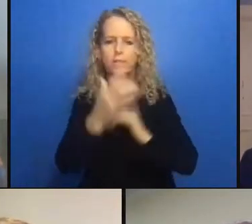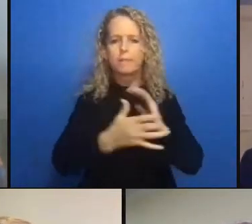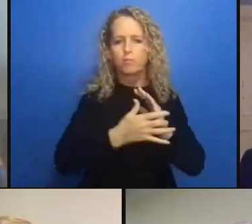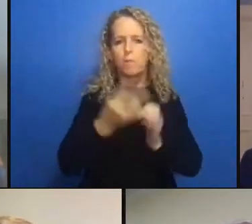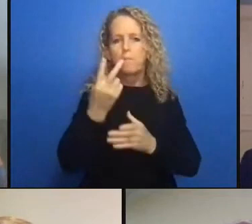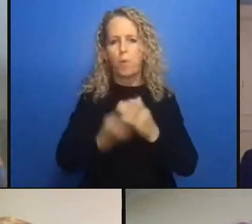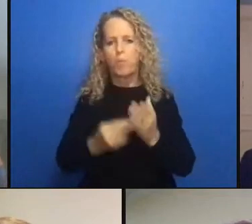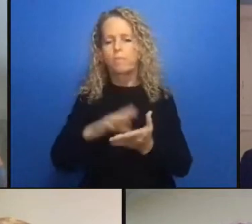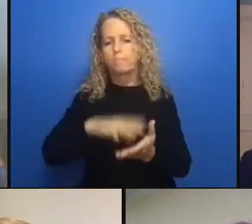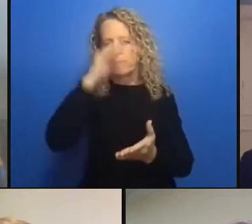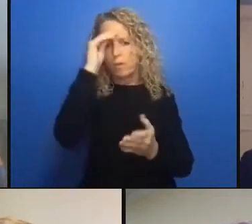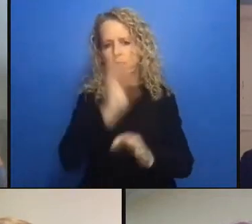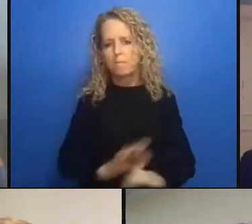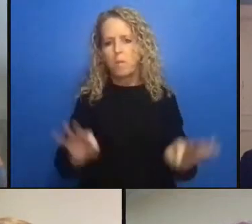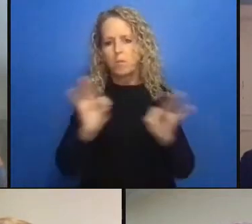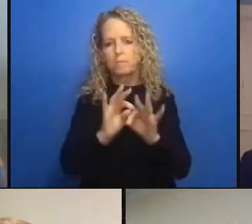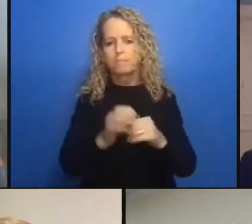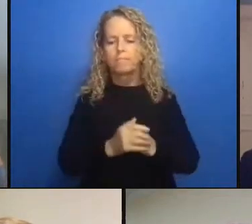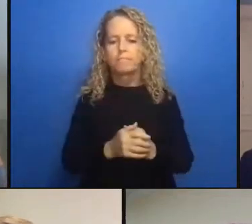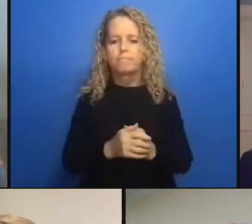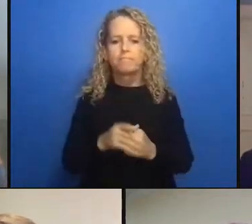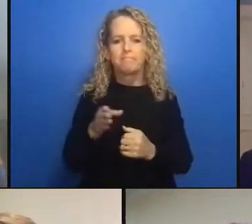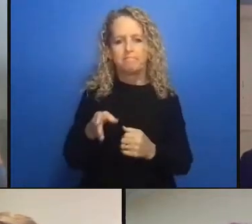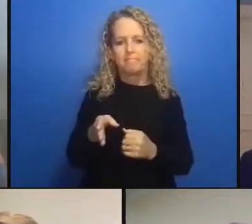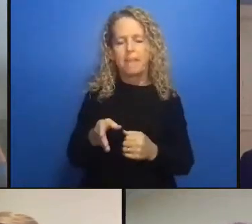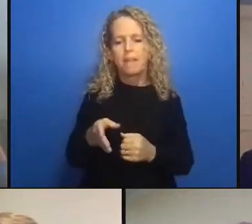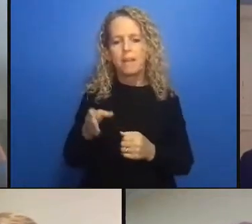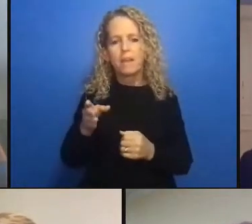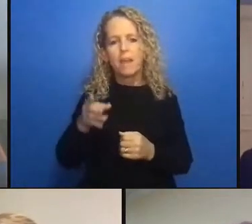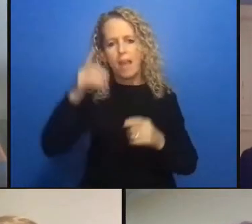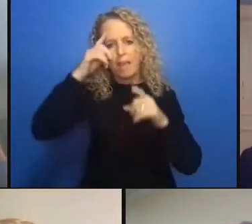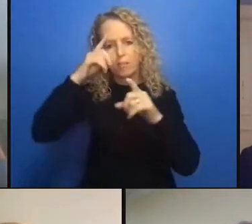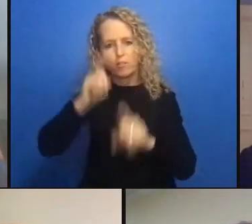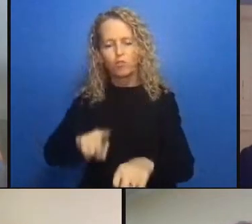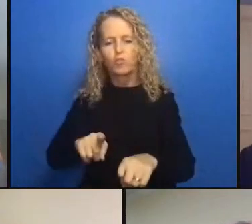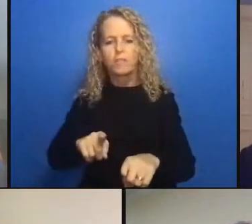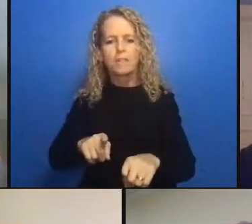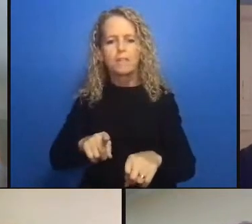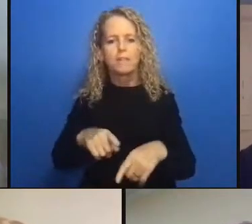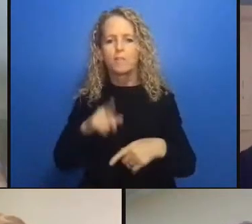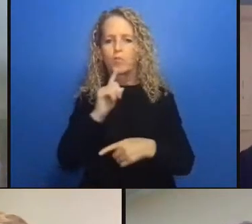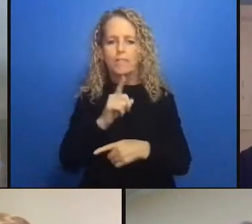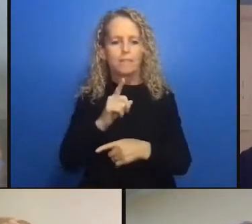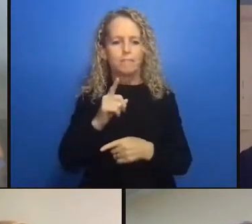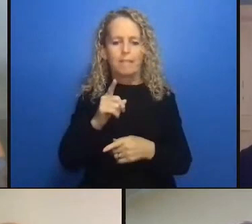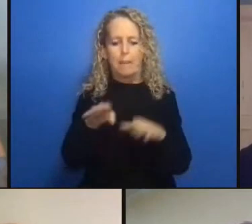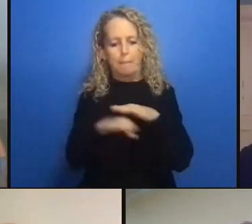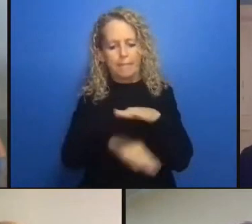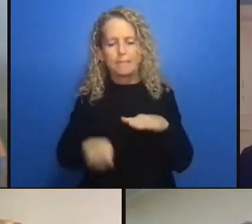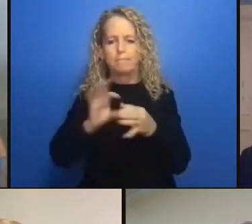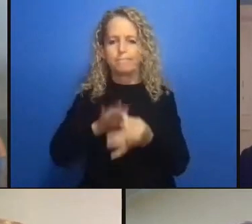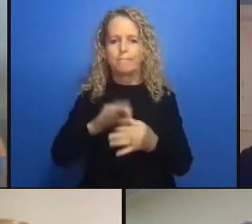Absolutely agree. The fundamentals are pretty static. Okay, I'll concede that one to you, Andrew.